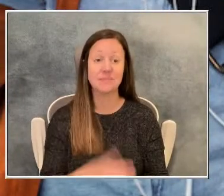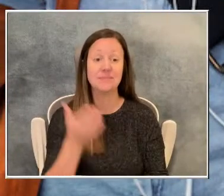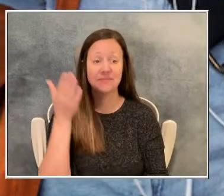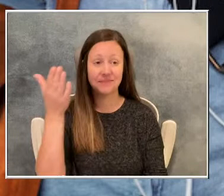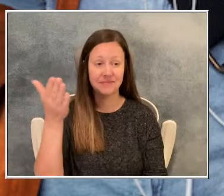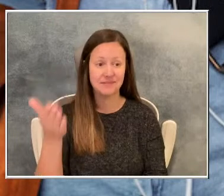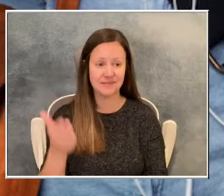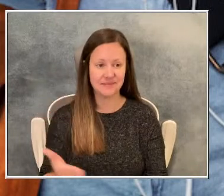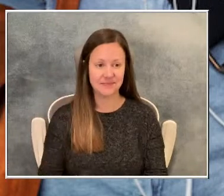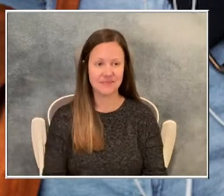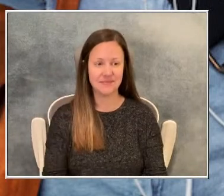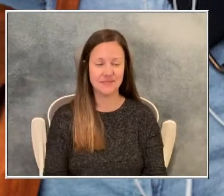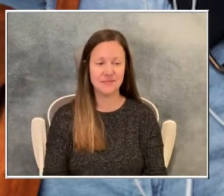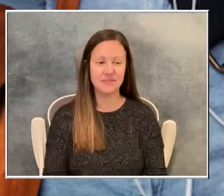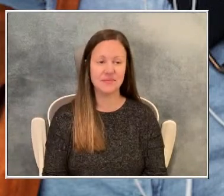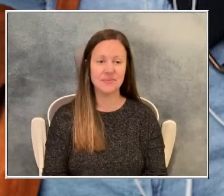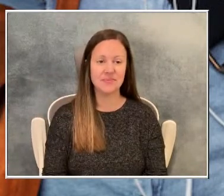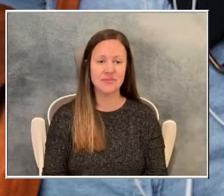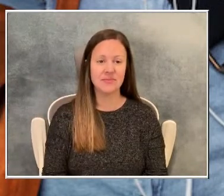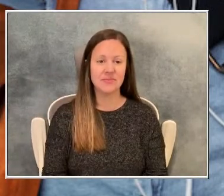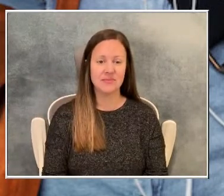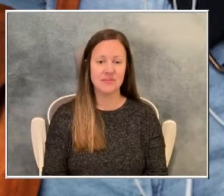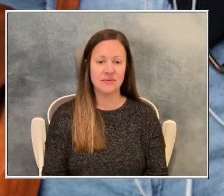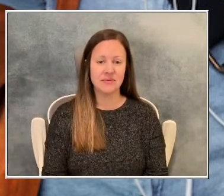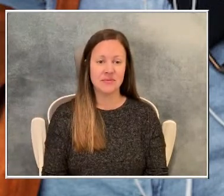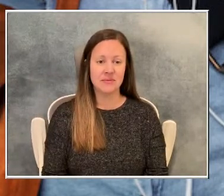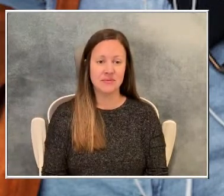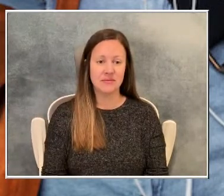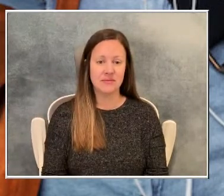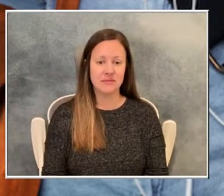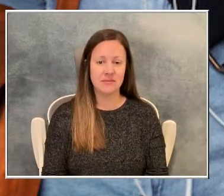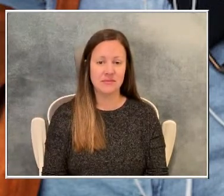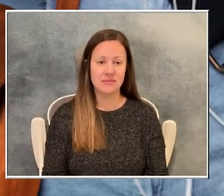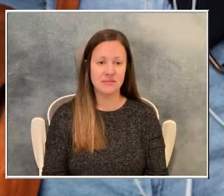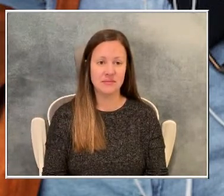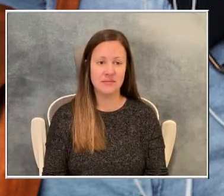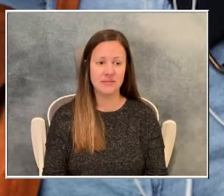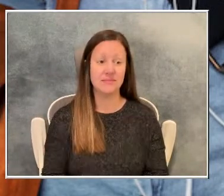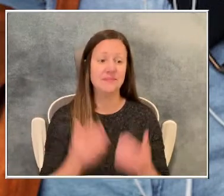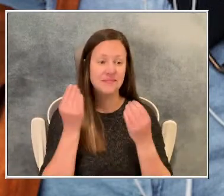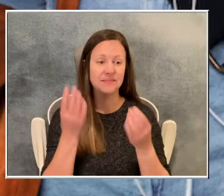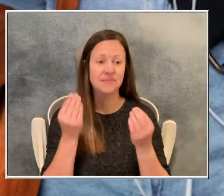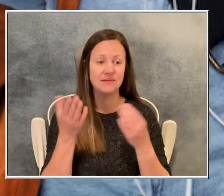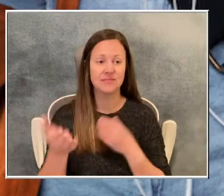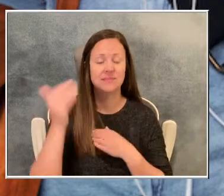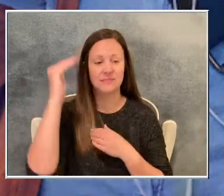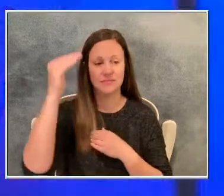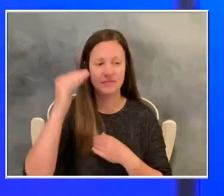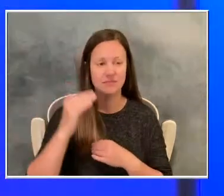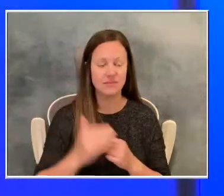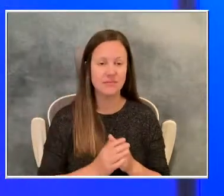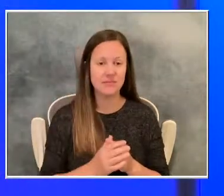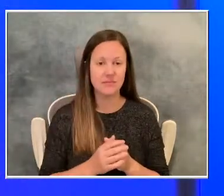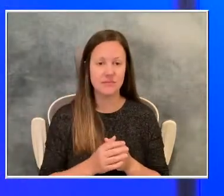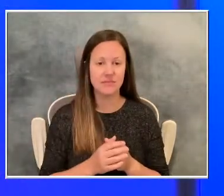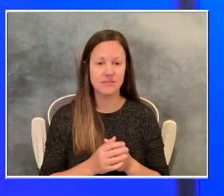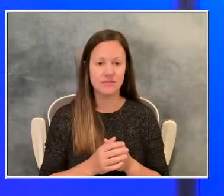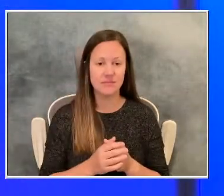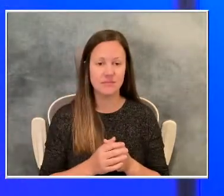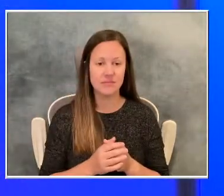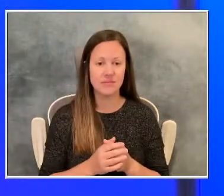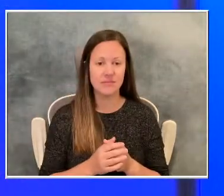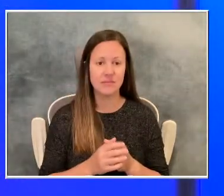Facebook, or you can use the Medical News Network. All that info is right there on your screen. As you know, since the start of this pandemic,